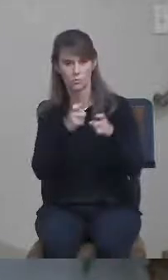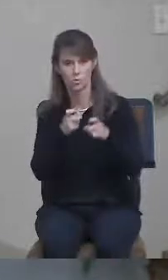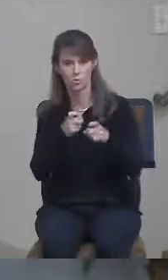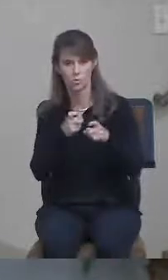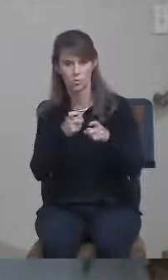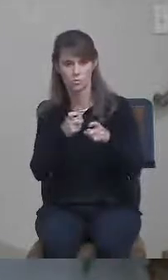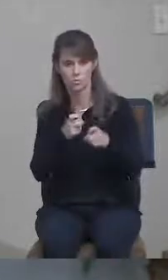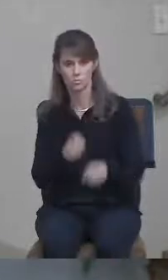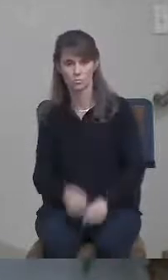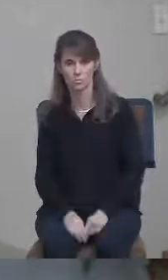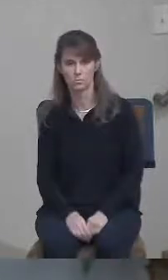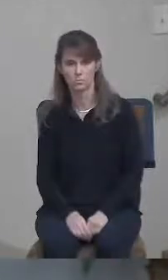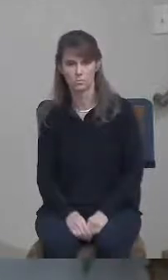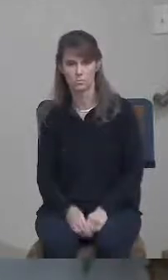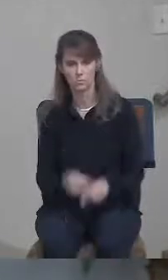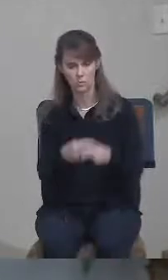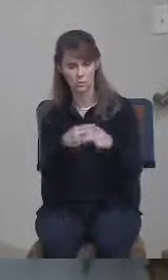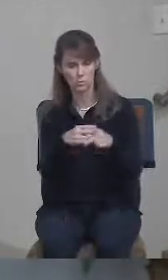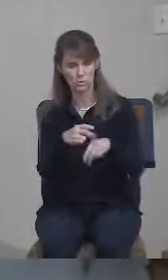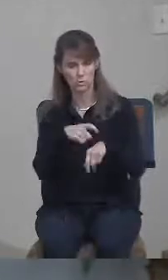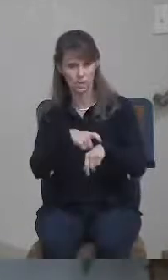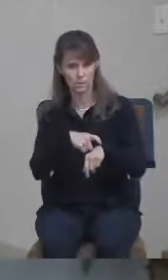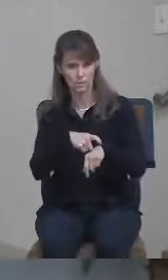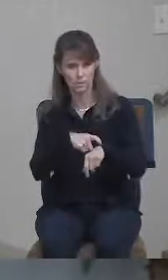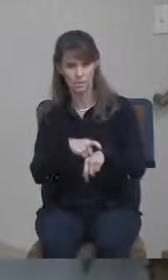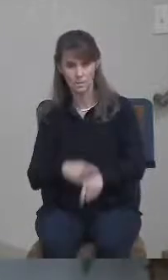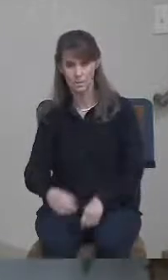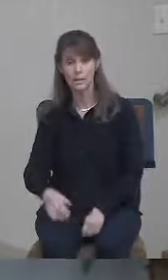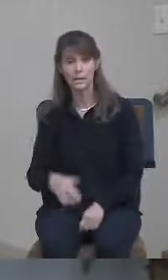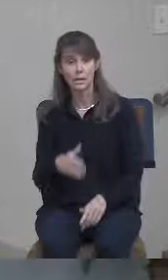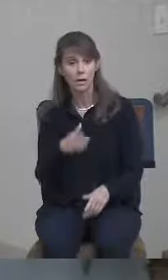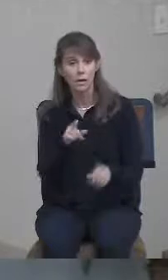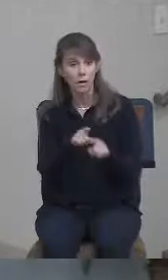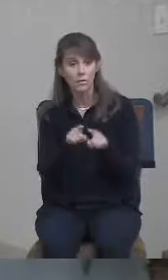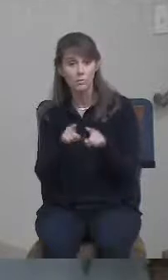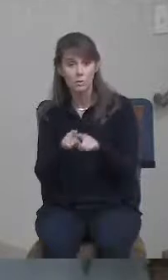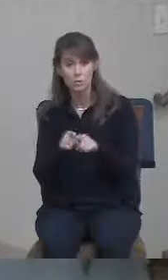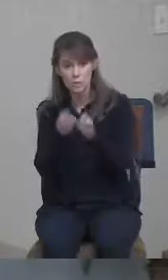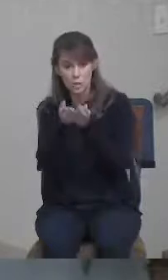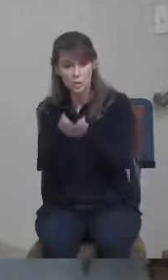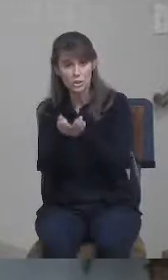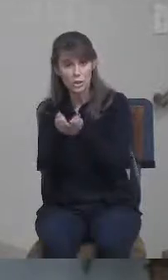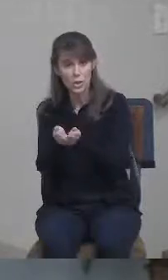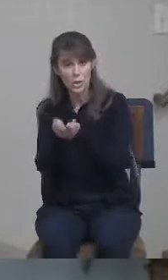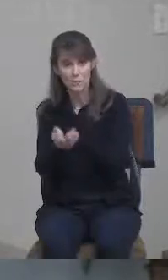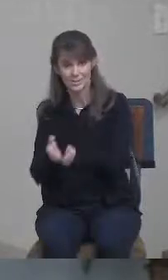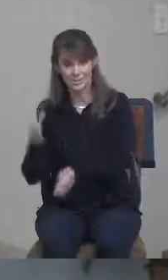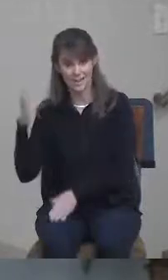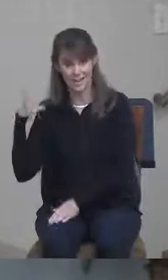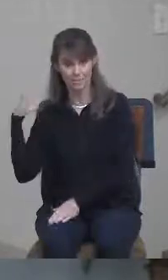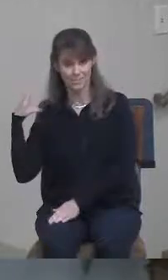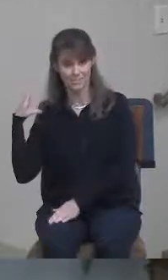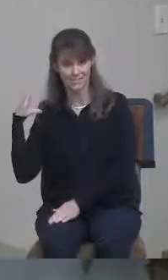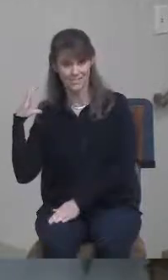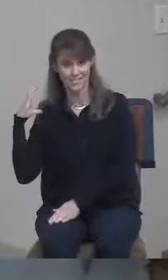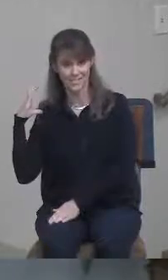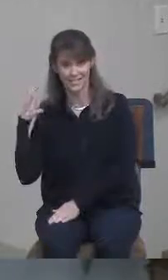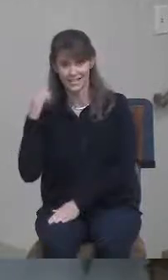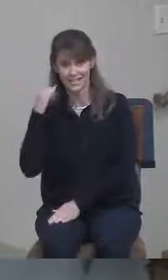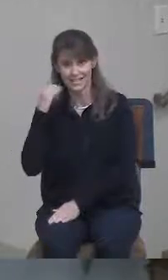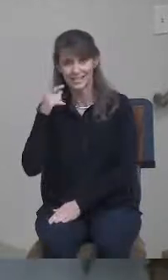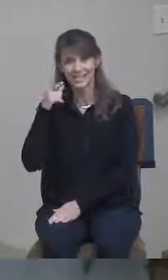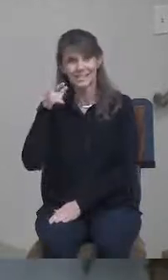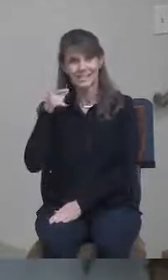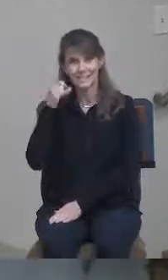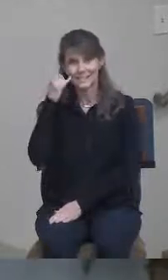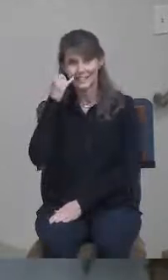period of time. In fact, captains of ships were fined 100 pounds of sterling